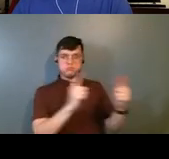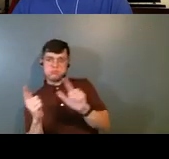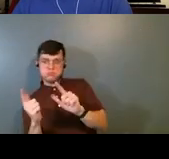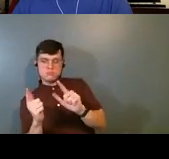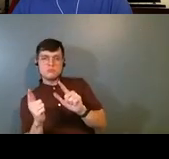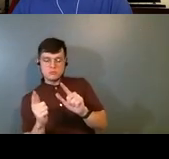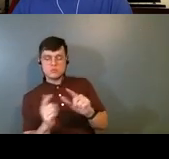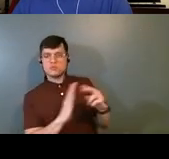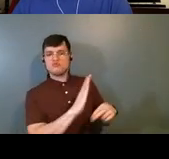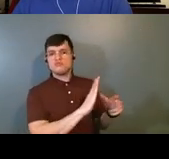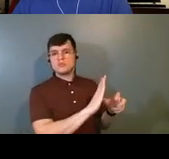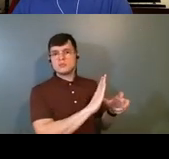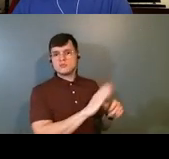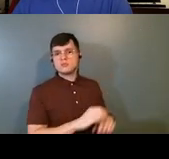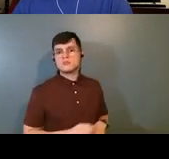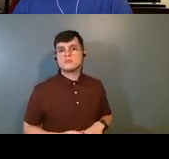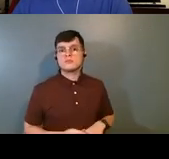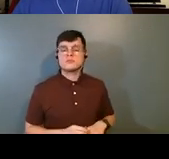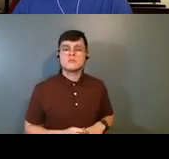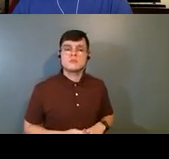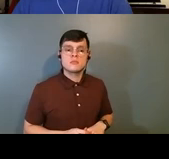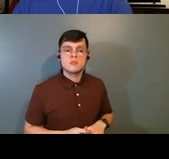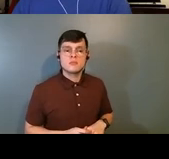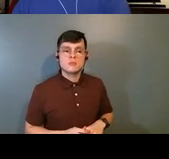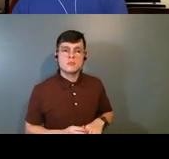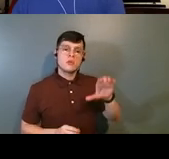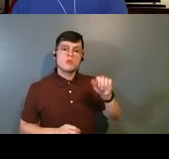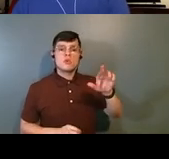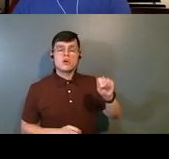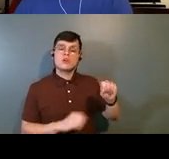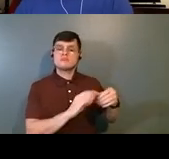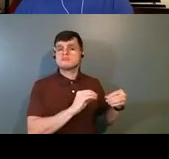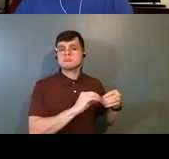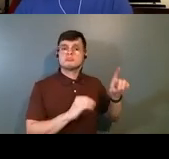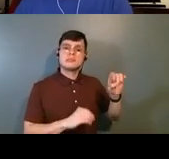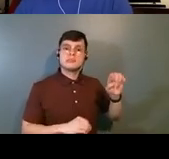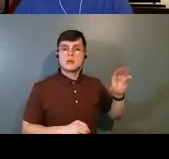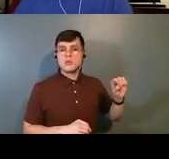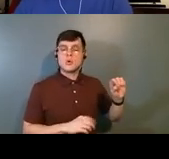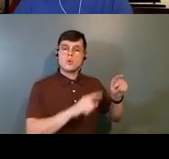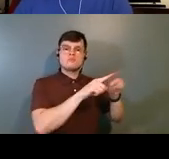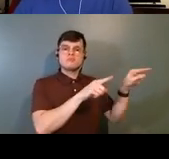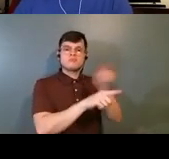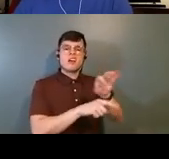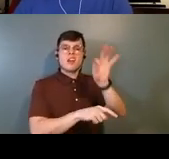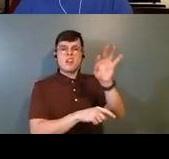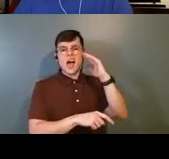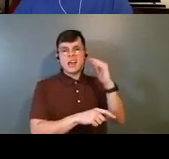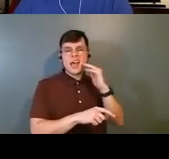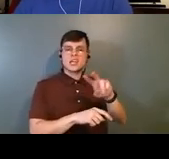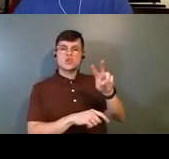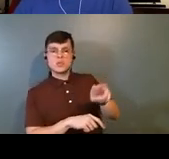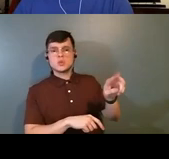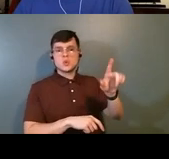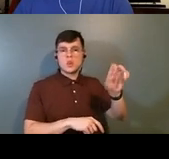toolbar, address and search bar, enter. Cars demo vertical bar facet WP page has 9 headings and 28 links. Cars demo vertical bar facet